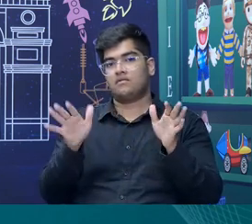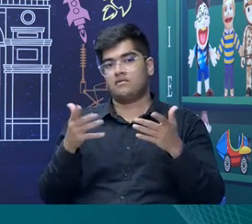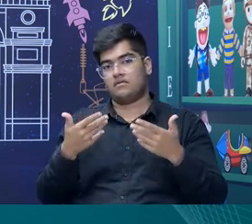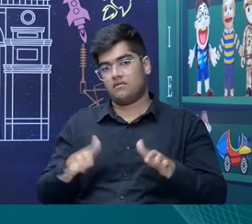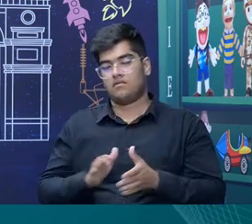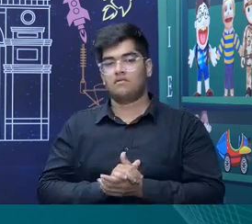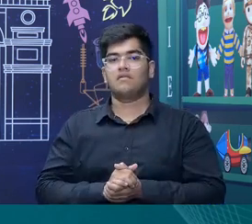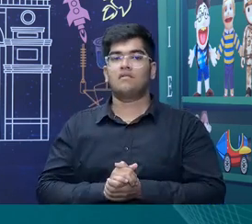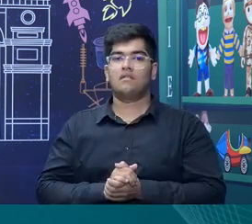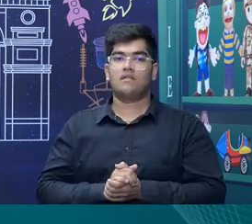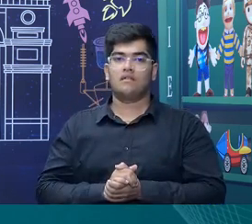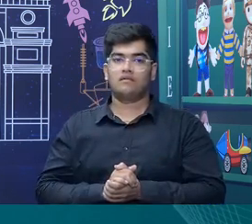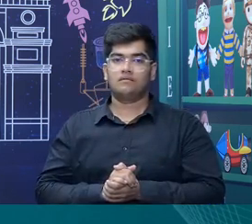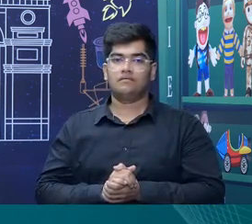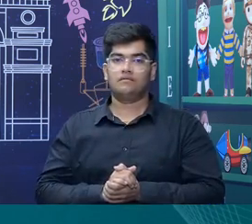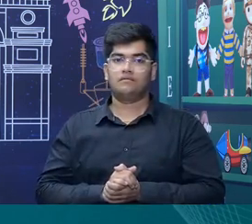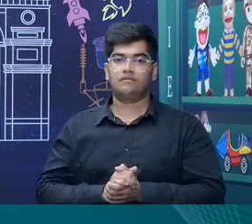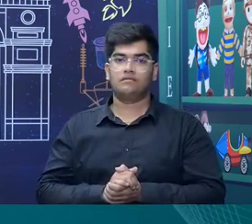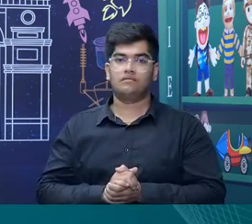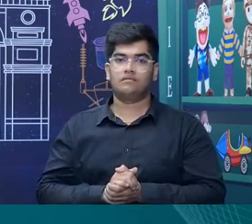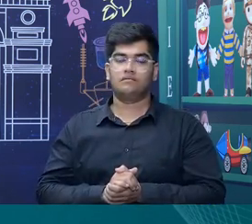so we'll take this